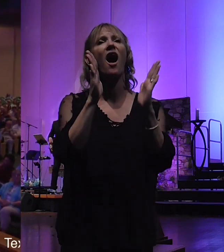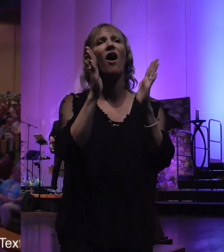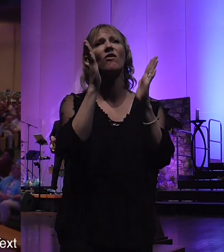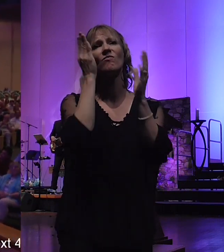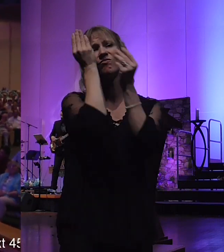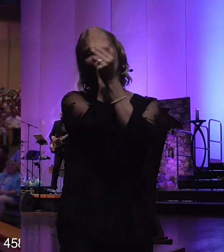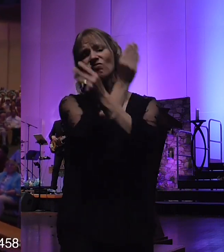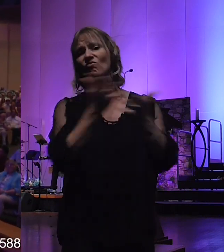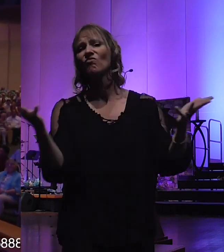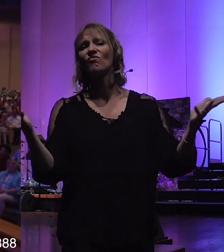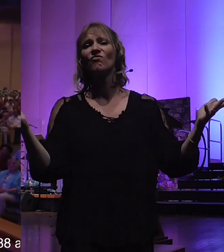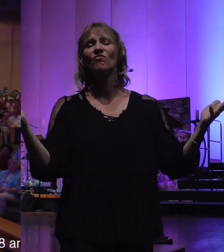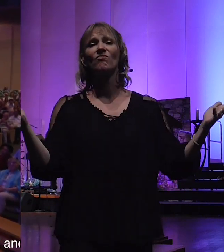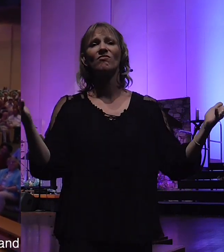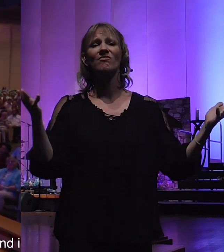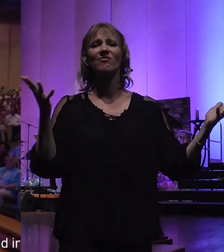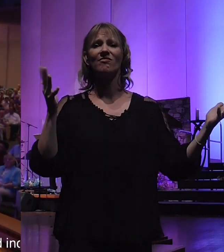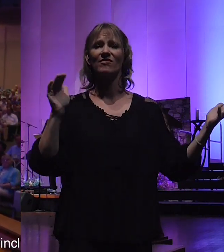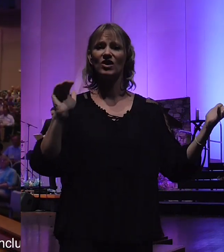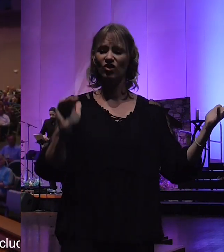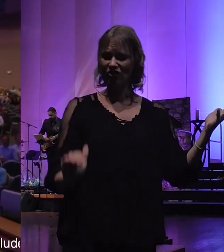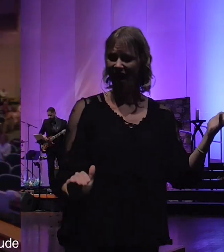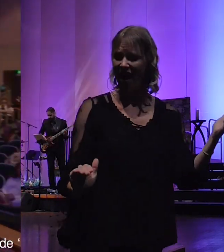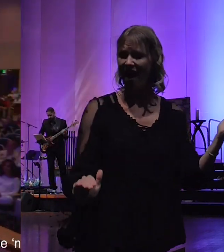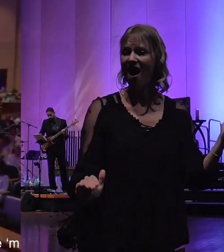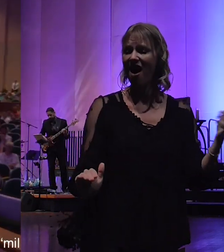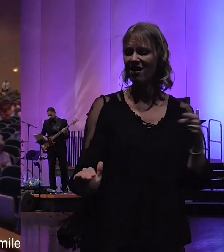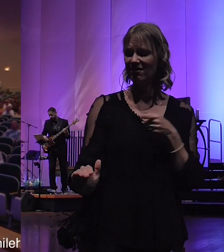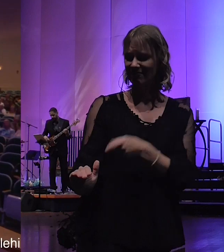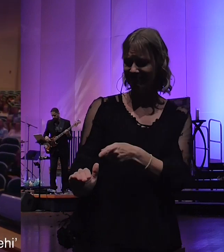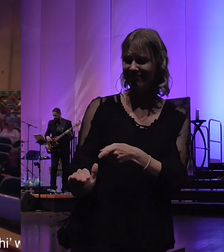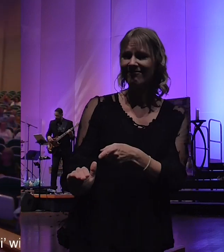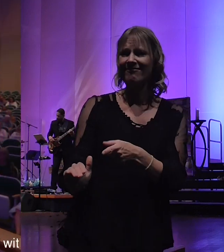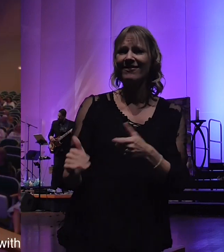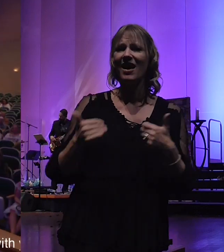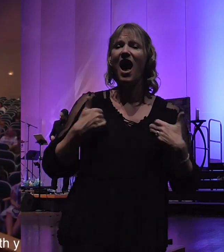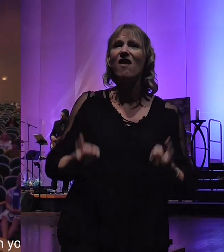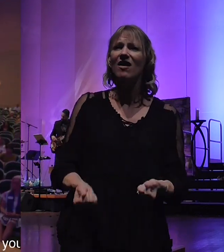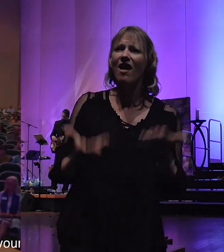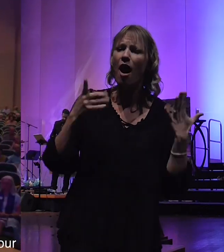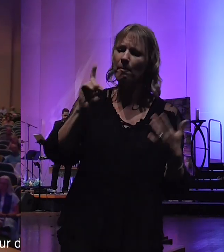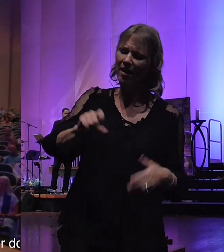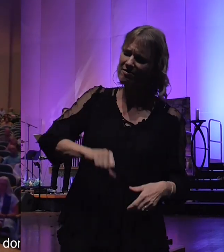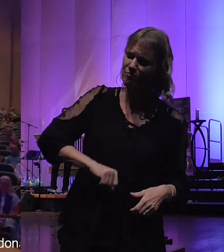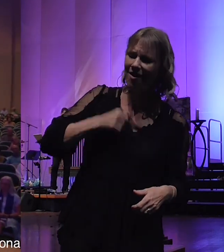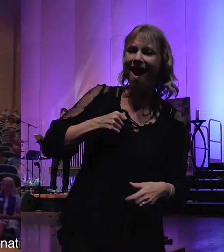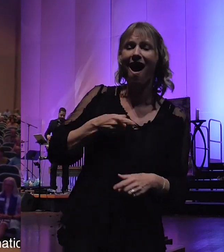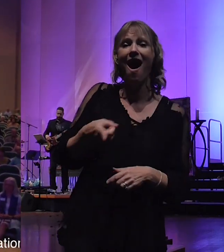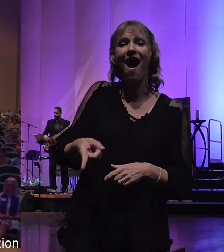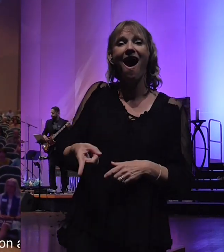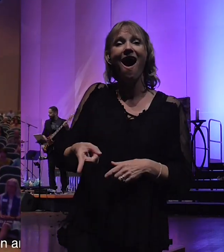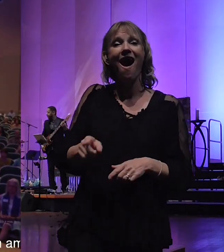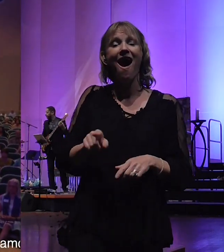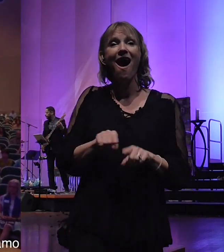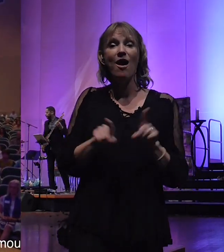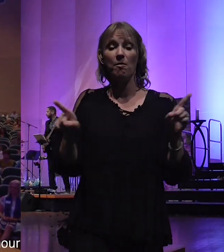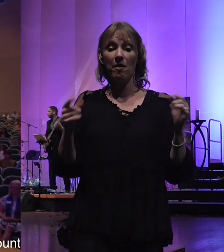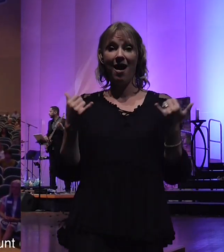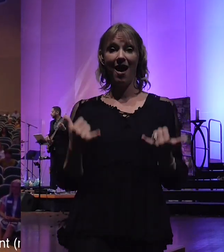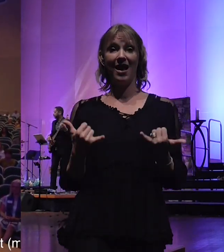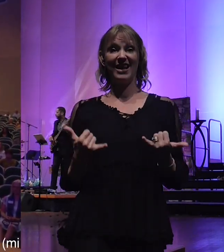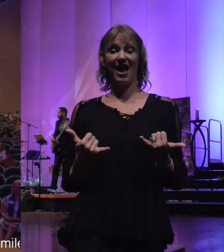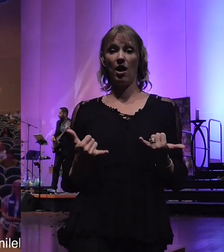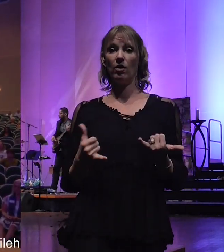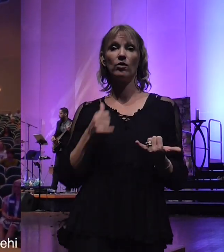say, that child has a lot to be proud of, but no